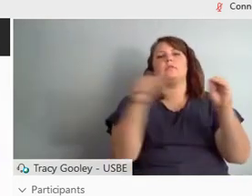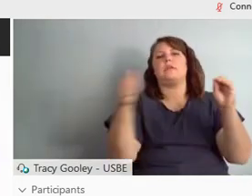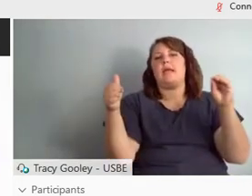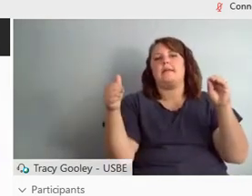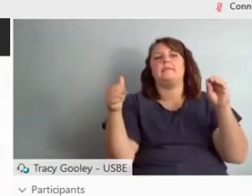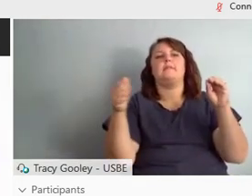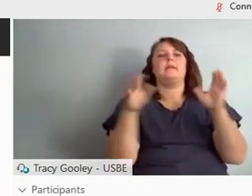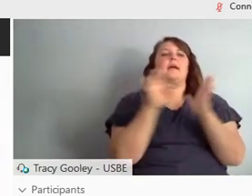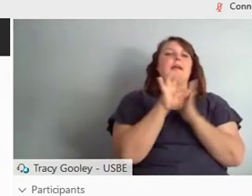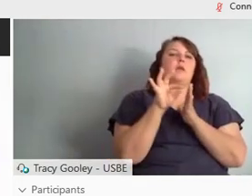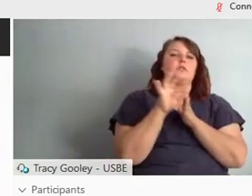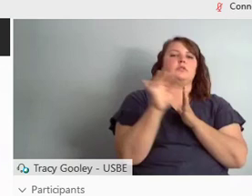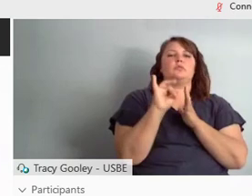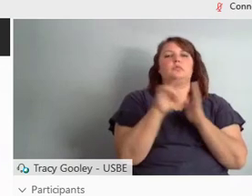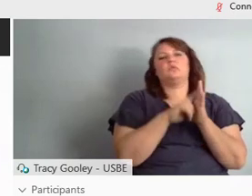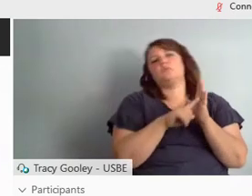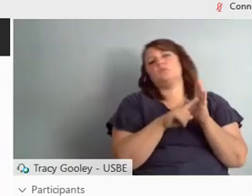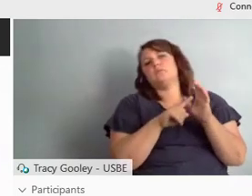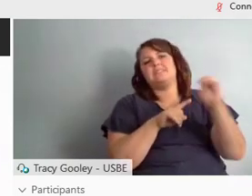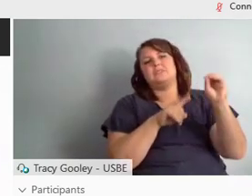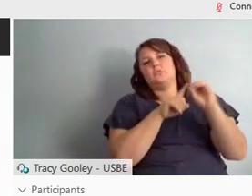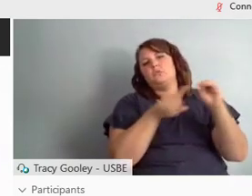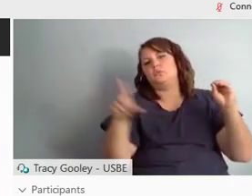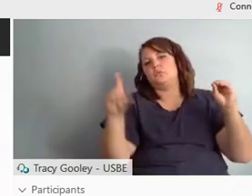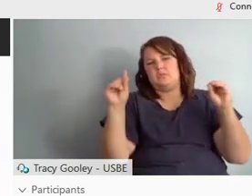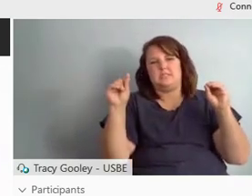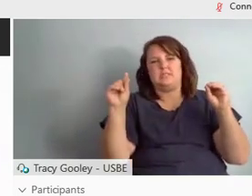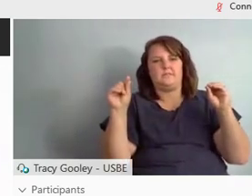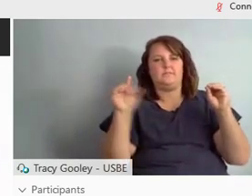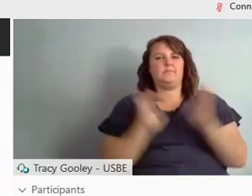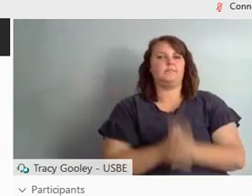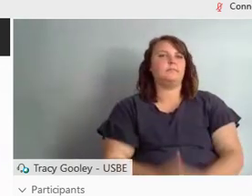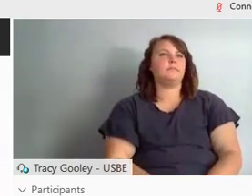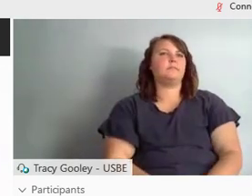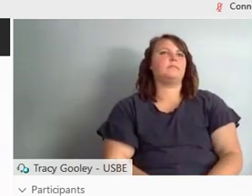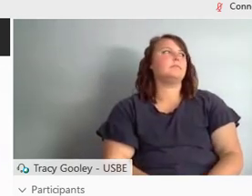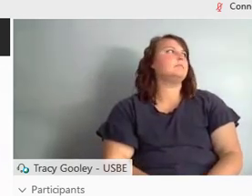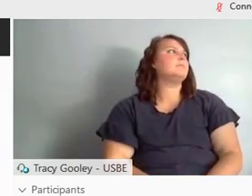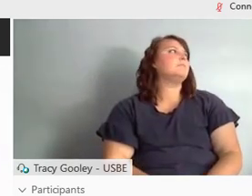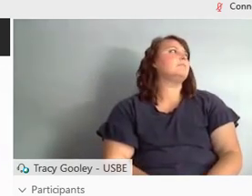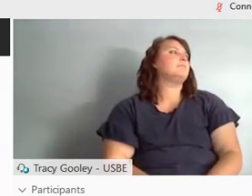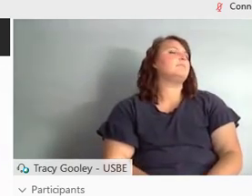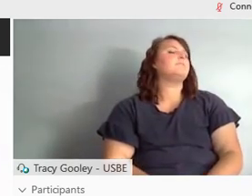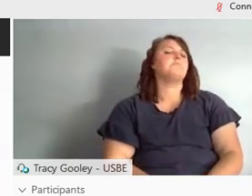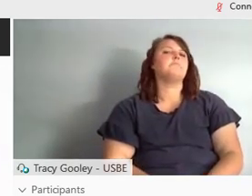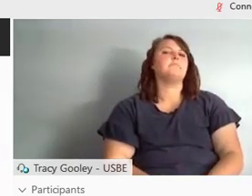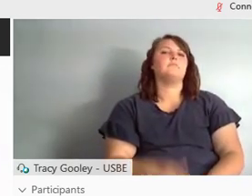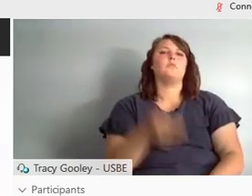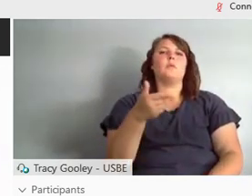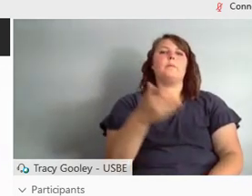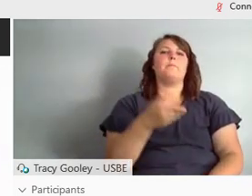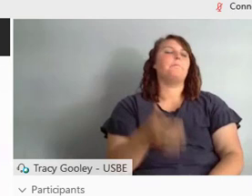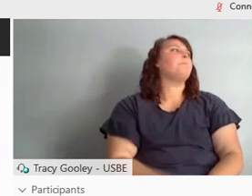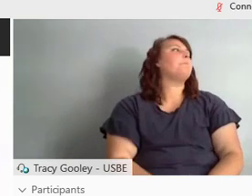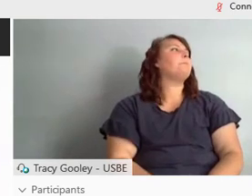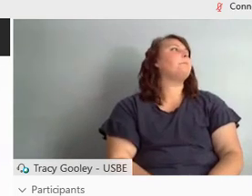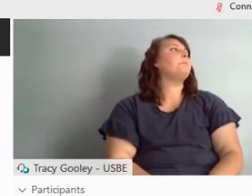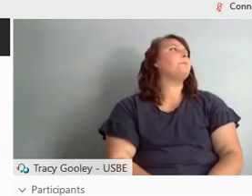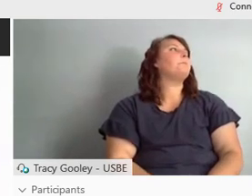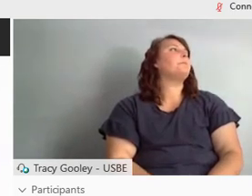and then counting, rote counting would be up to 20. You're welcome. All right,